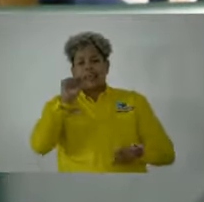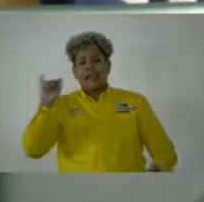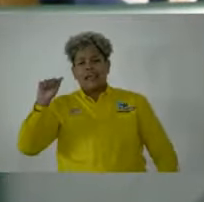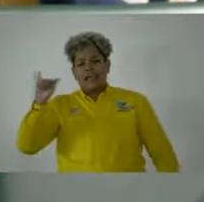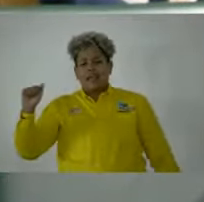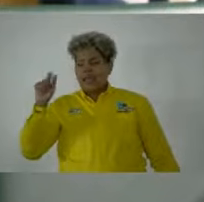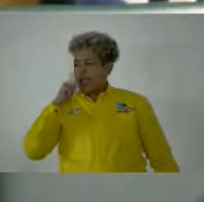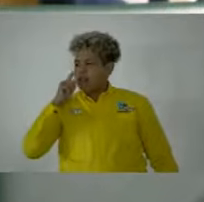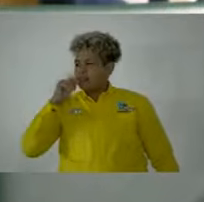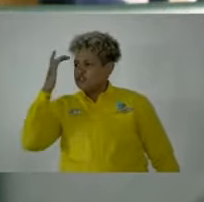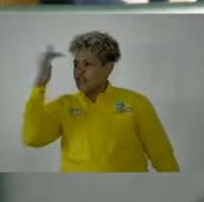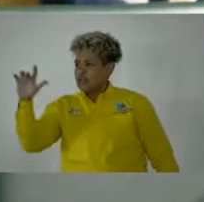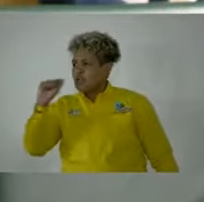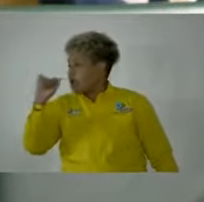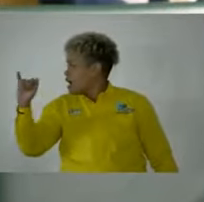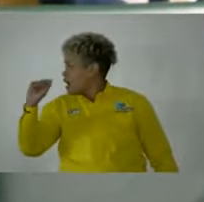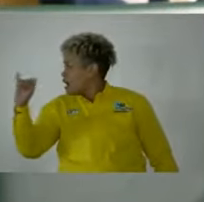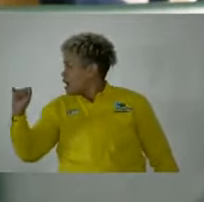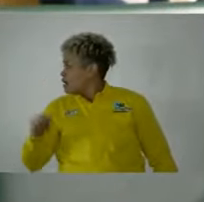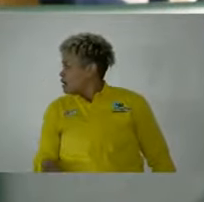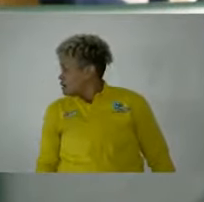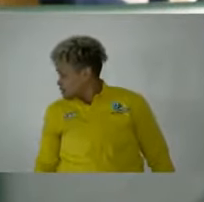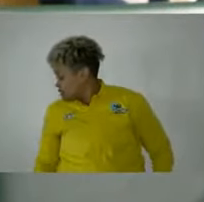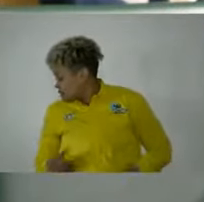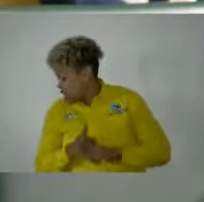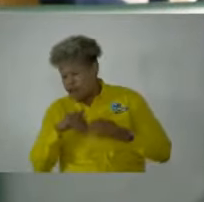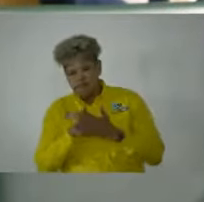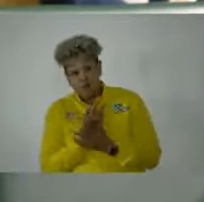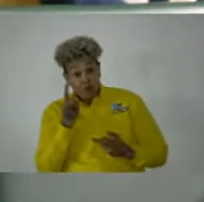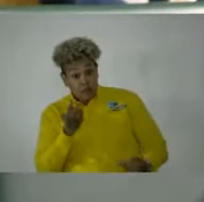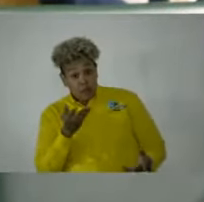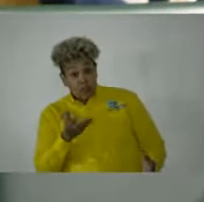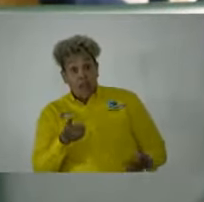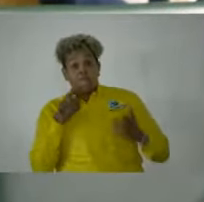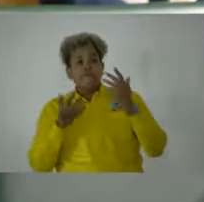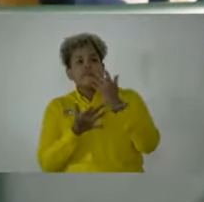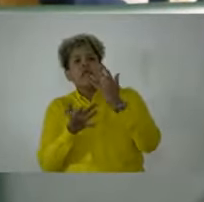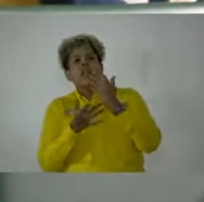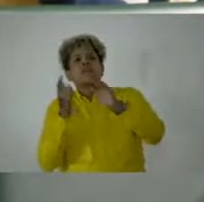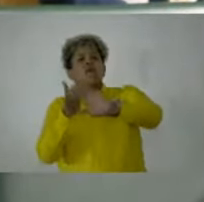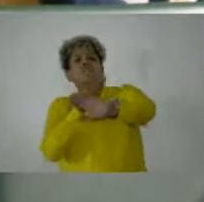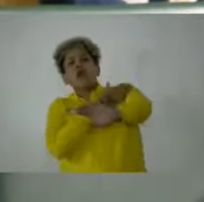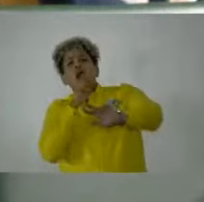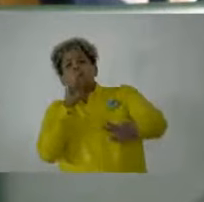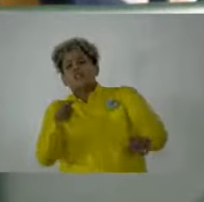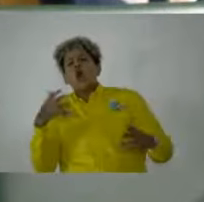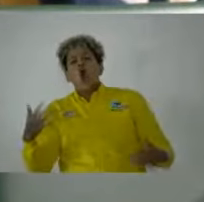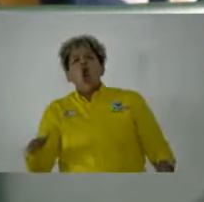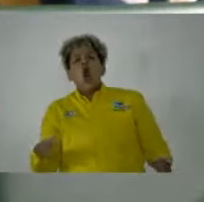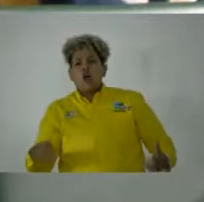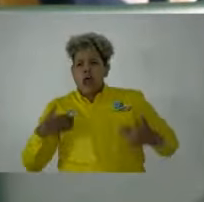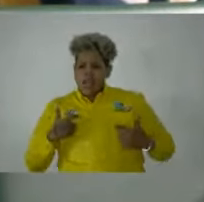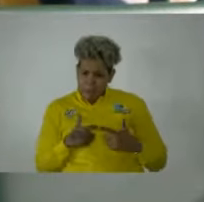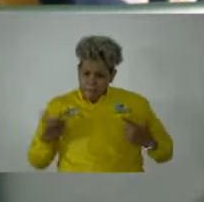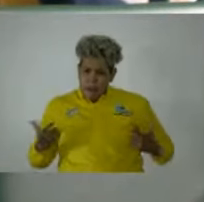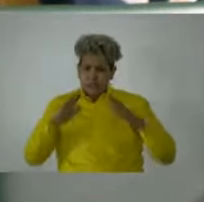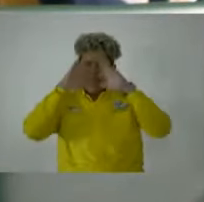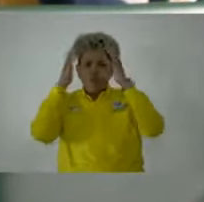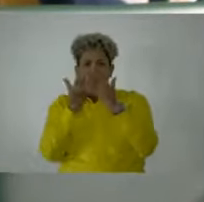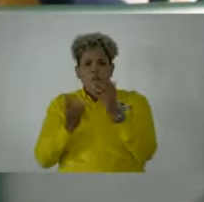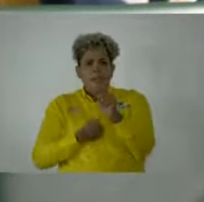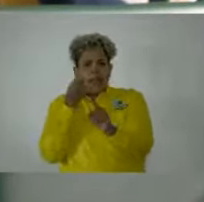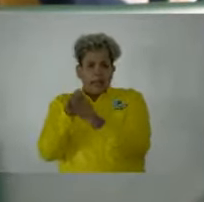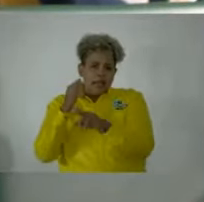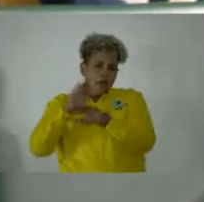artificial intelligence, AI, as a new frontier of technological advancement is already having a massive global impact